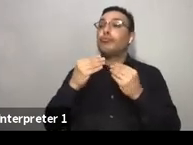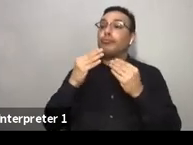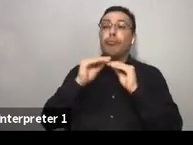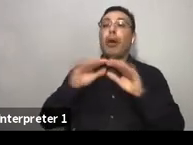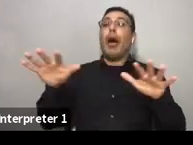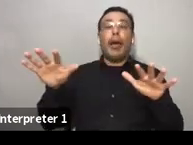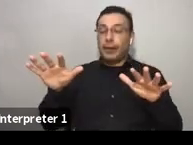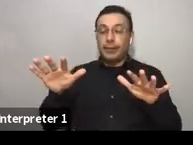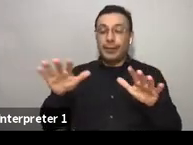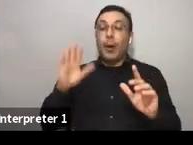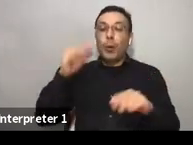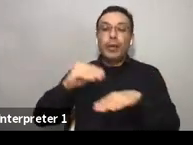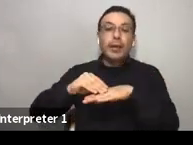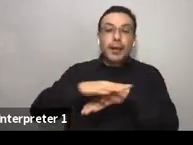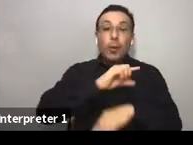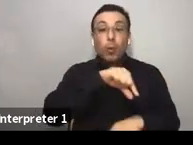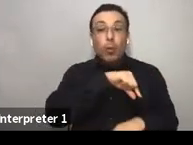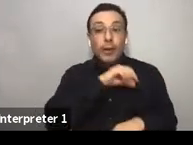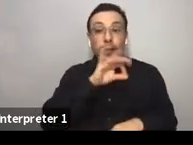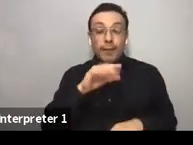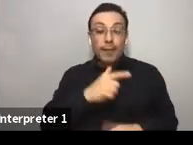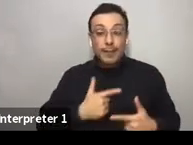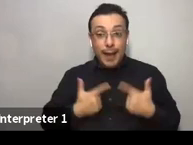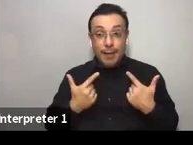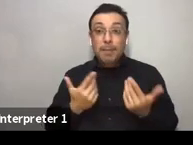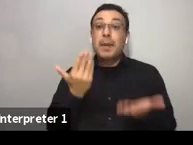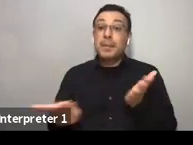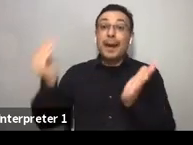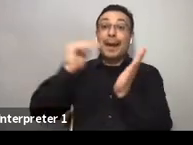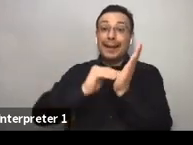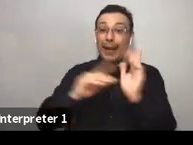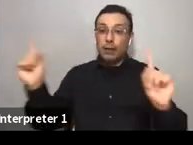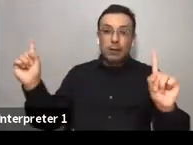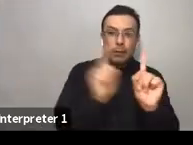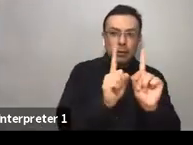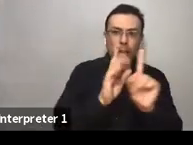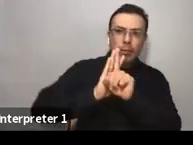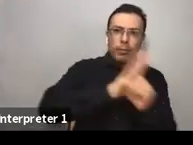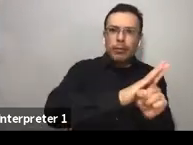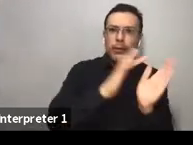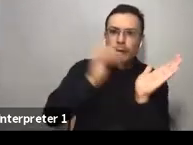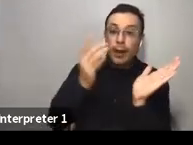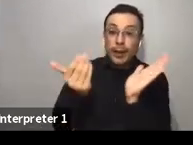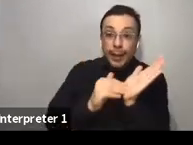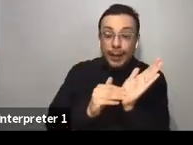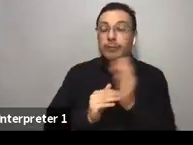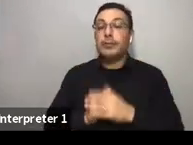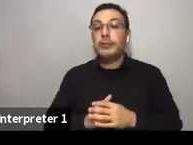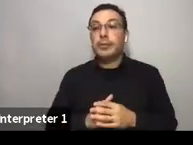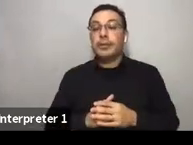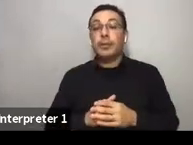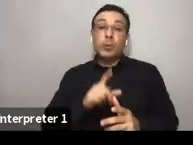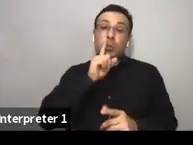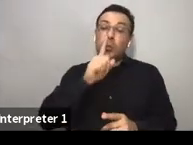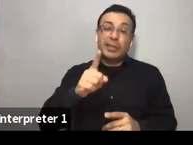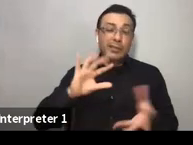life, their chances of being re-victimized, and really at the end of the day, and at the beginning of the day, it's